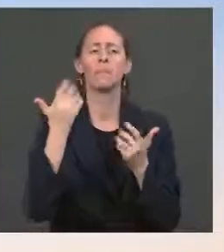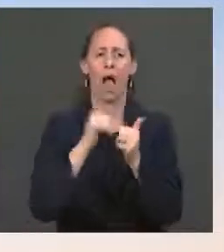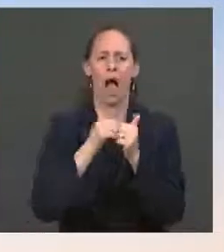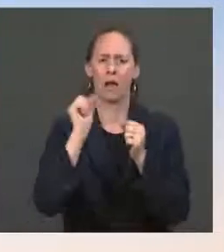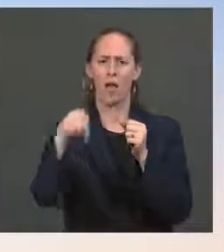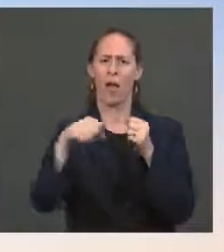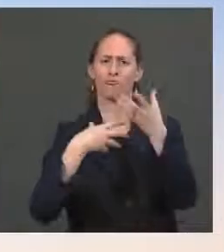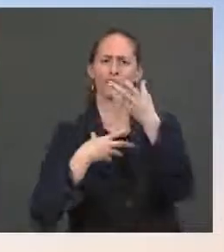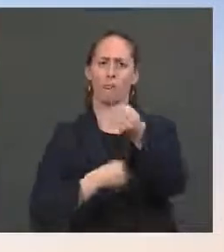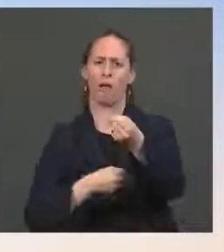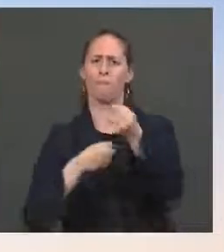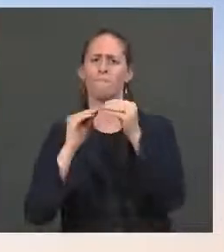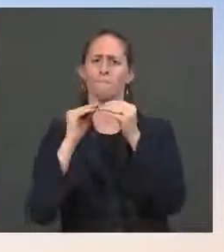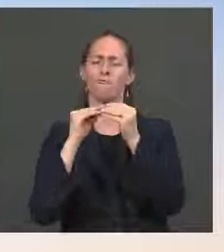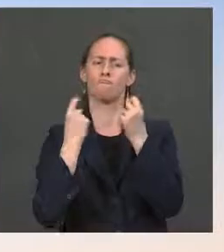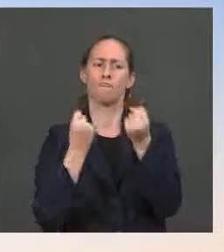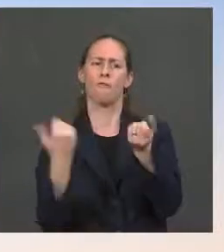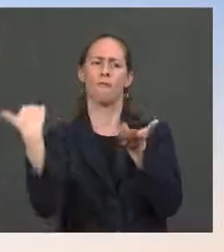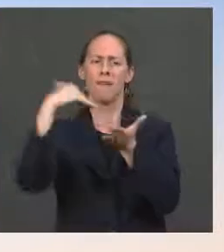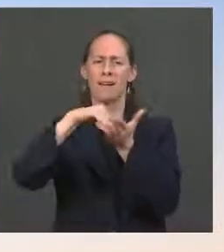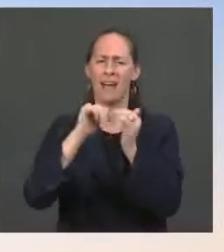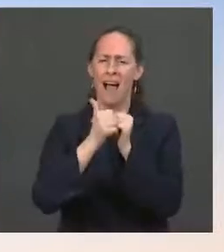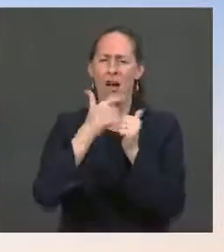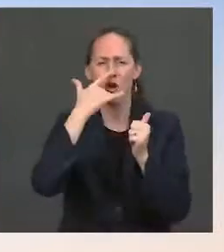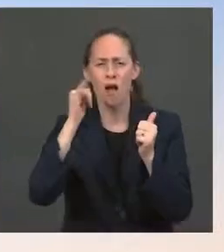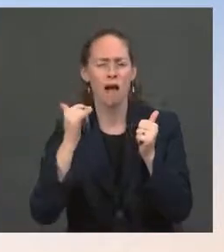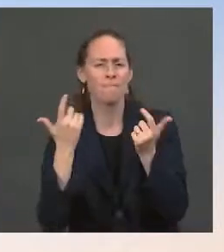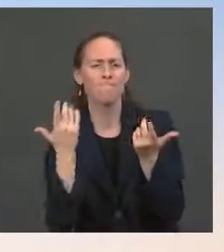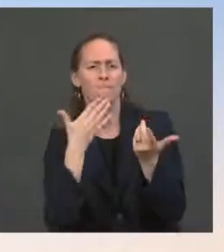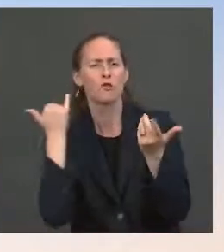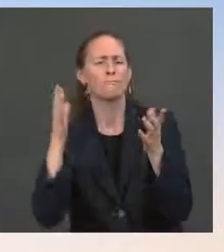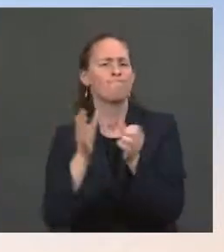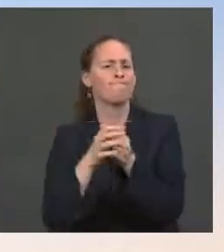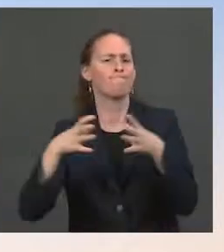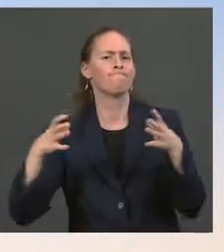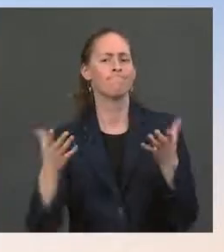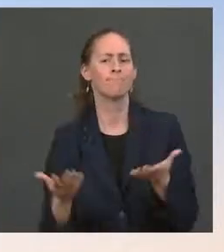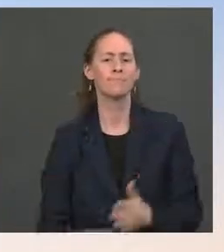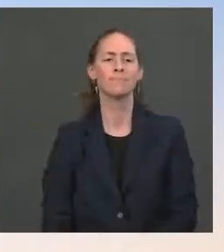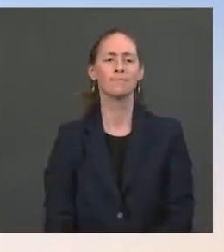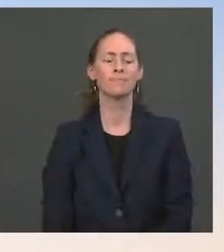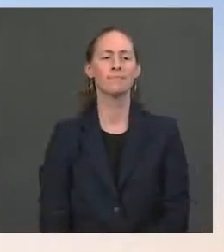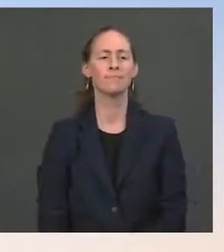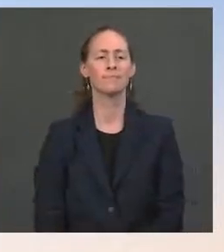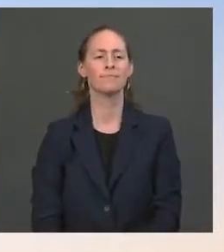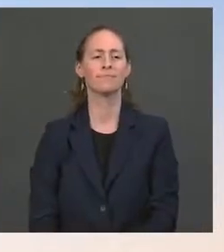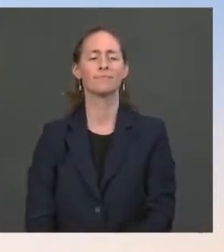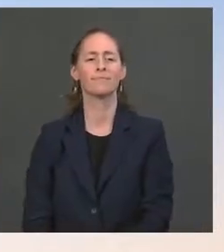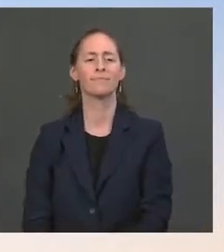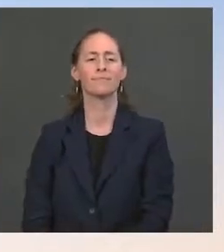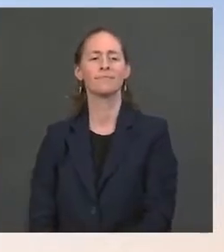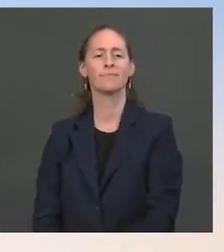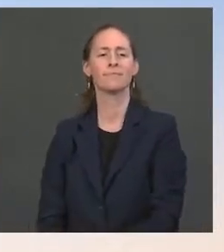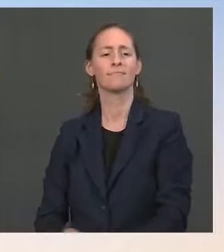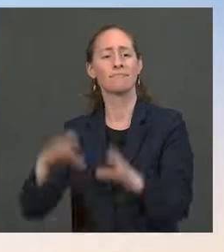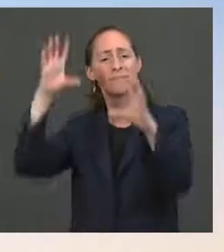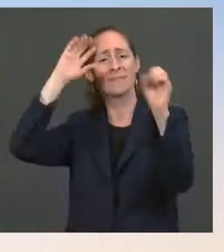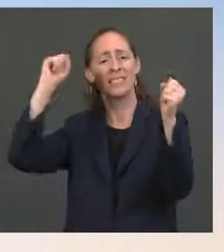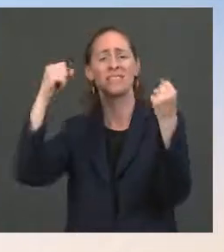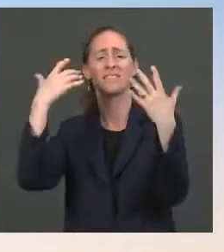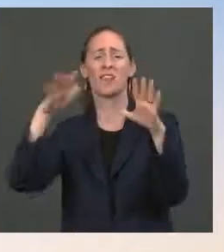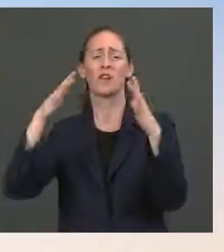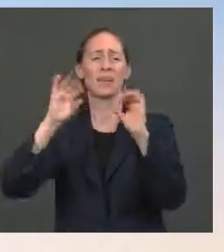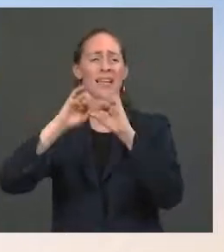Democratic Party, and how would he do that? Well, look, I think the way the president sees this is that we're in the midst of a